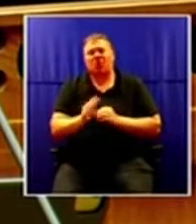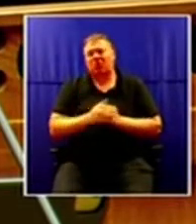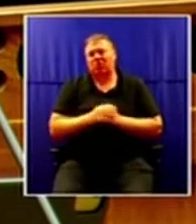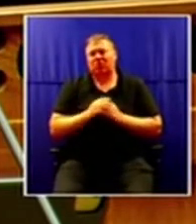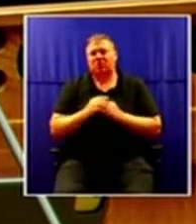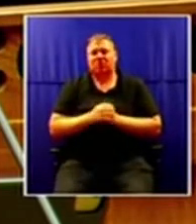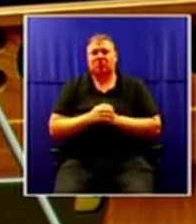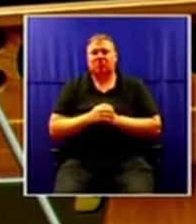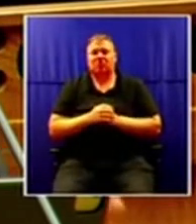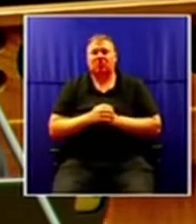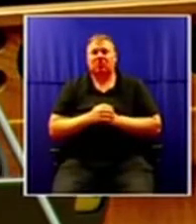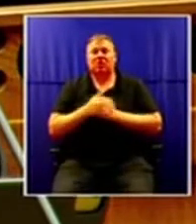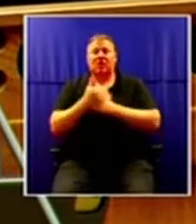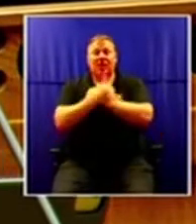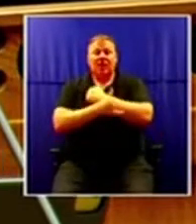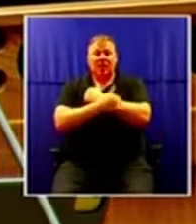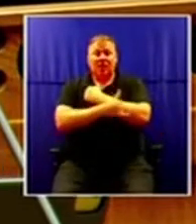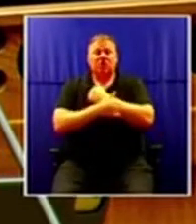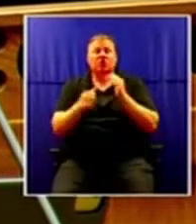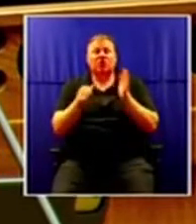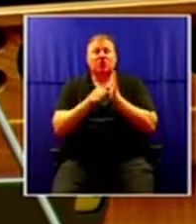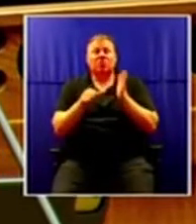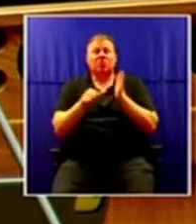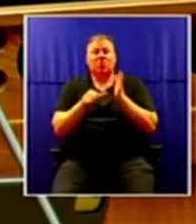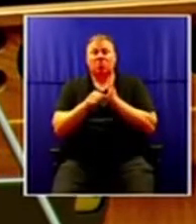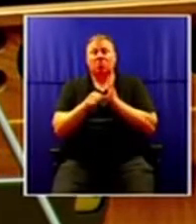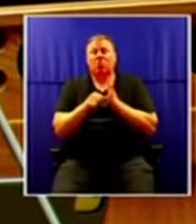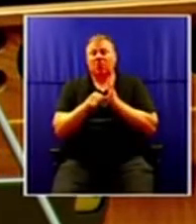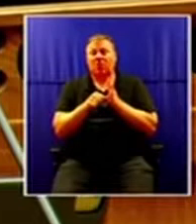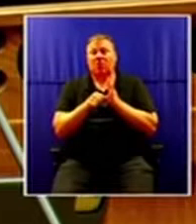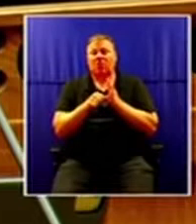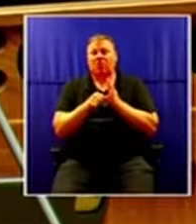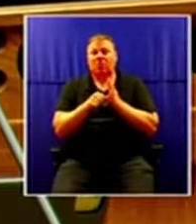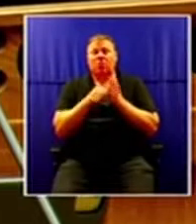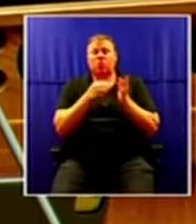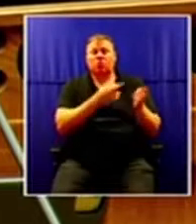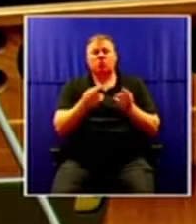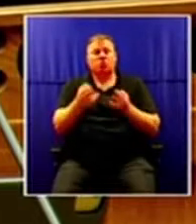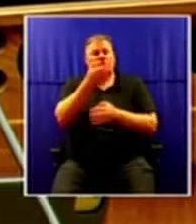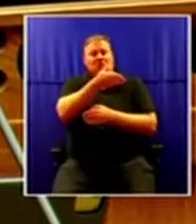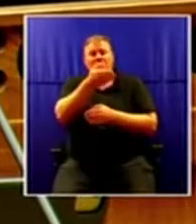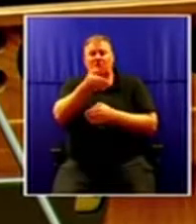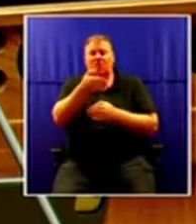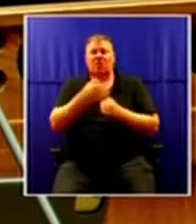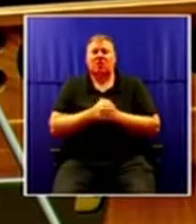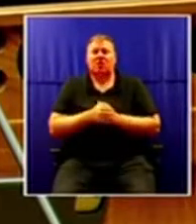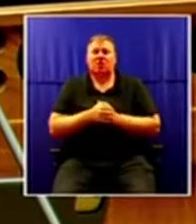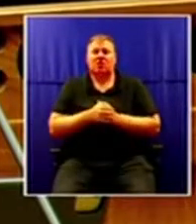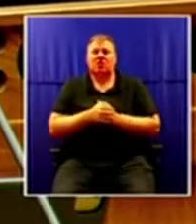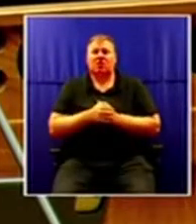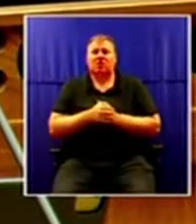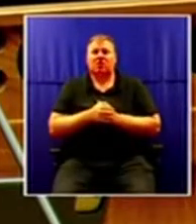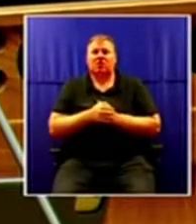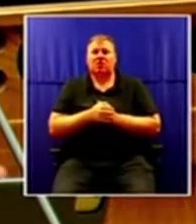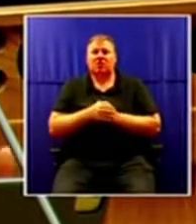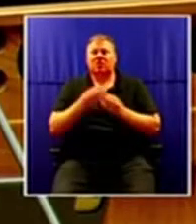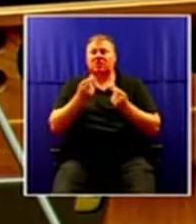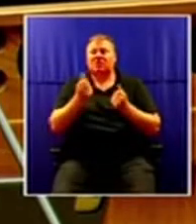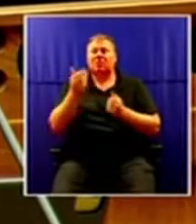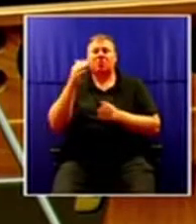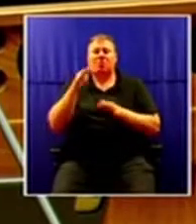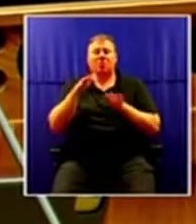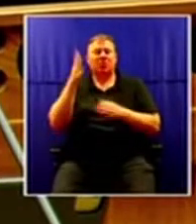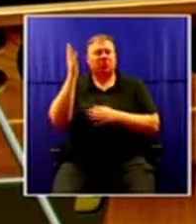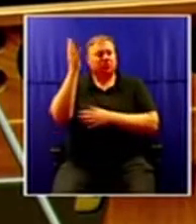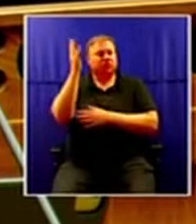Some of the speakers spoke about some of these strengths, particularly our ministers, our